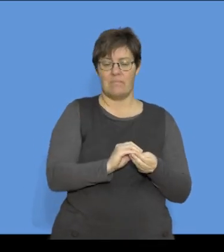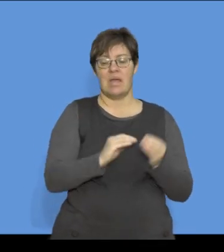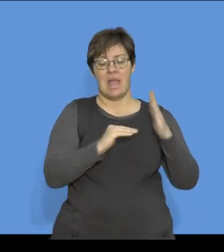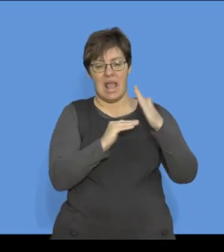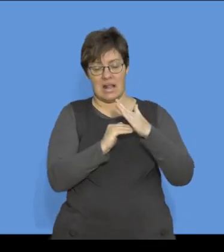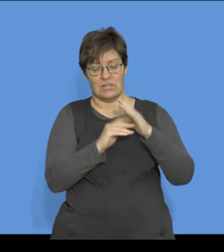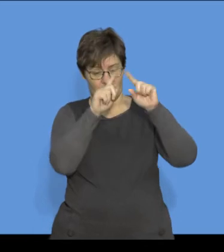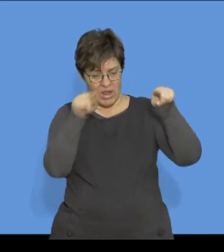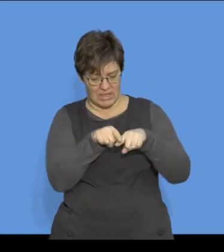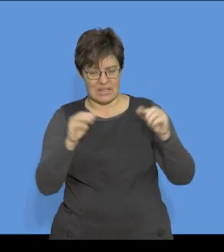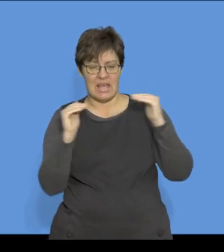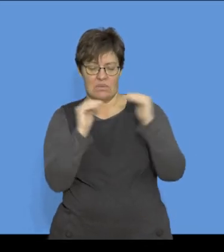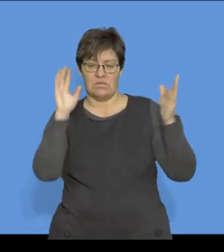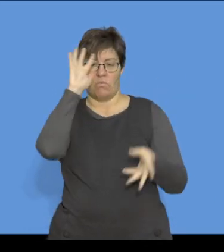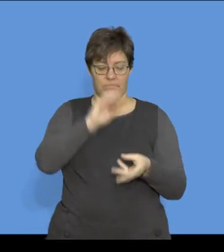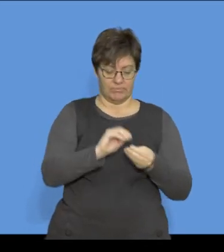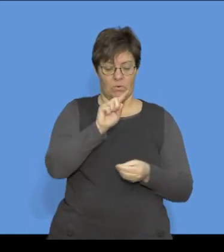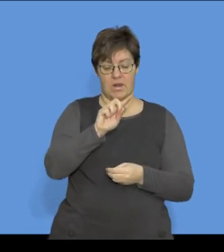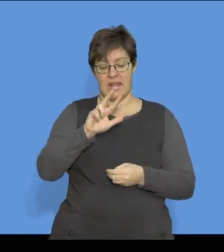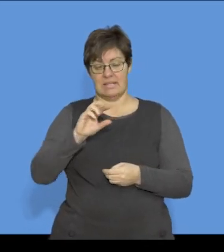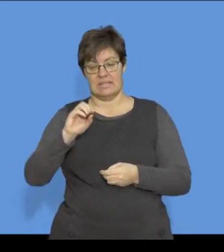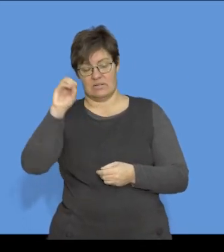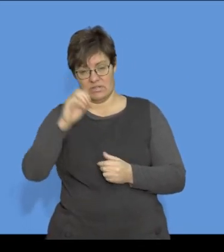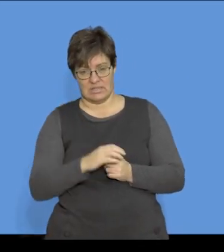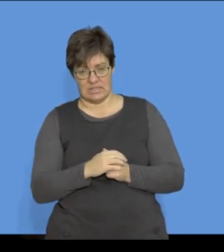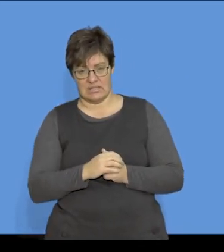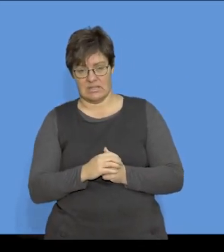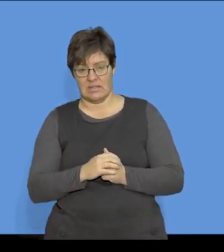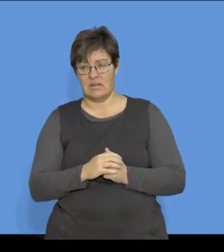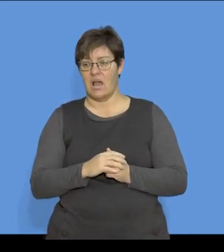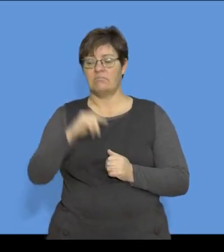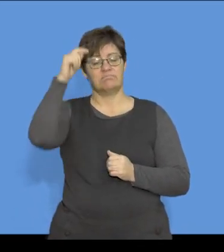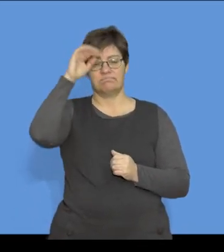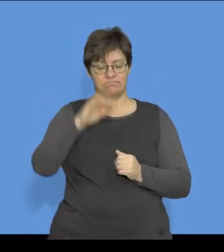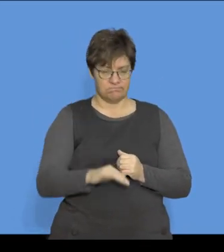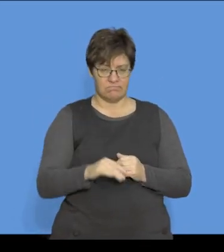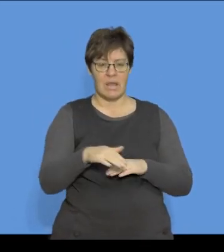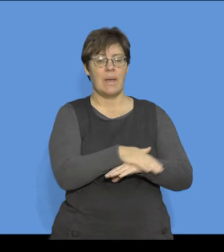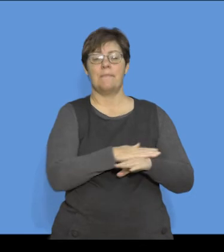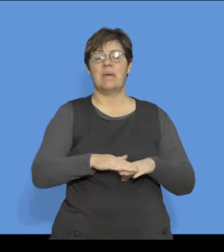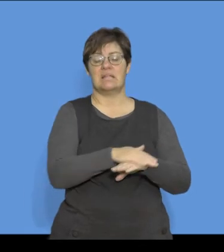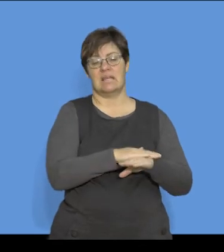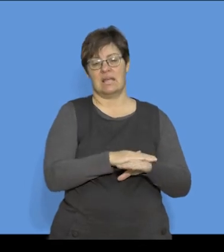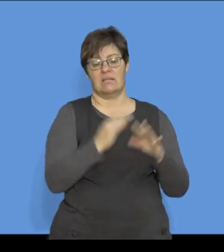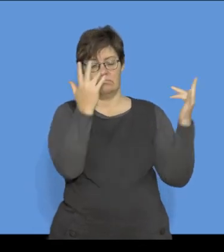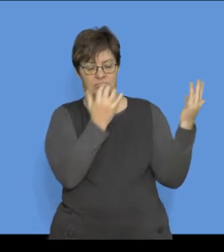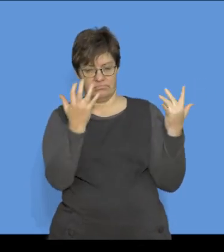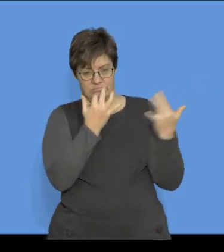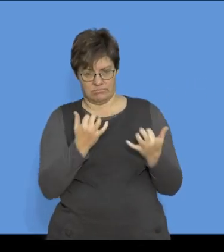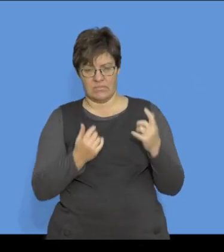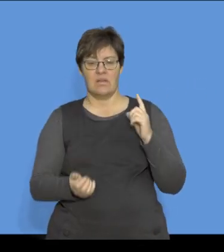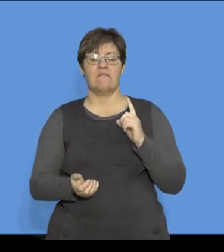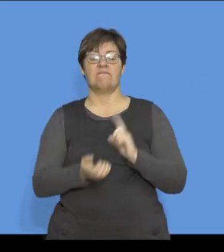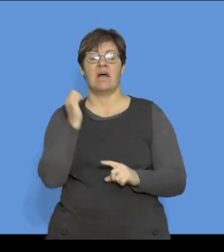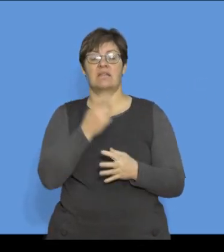be equal to 180 degrees. And then going down is just my basic algebra of trying to find what the